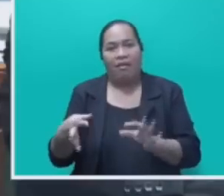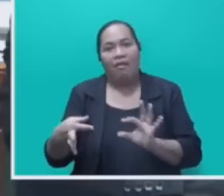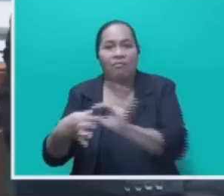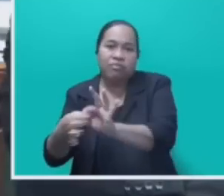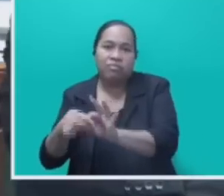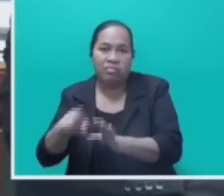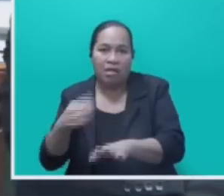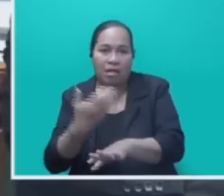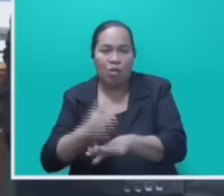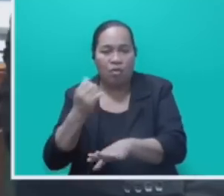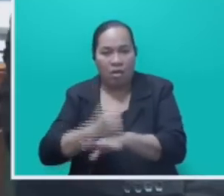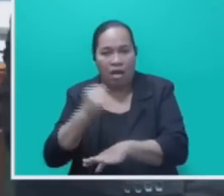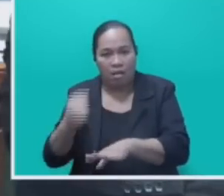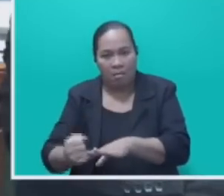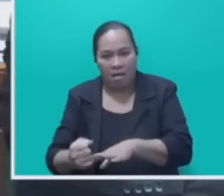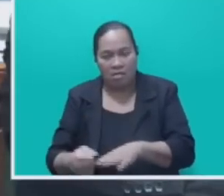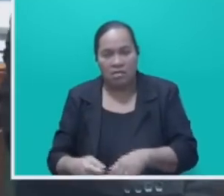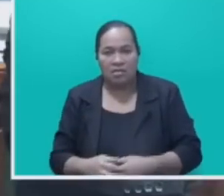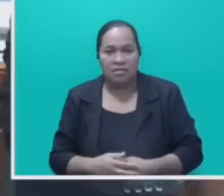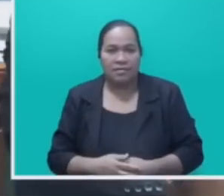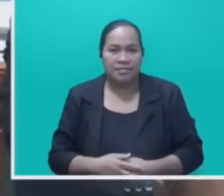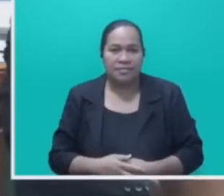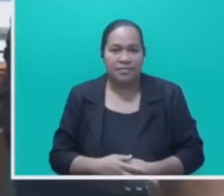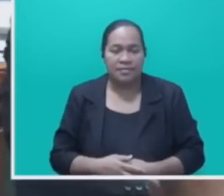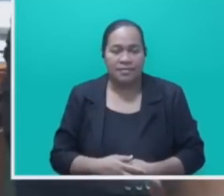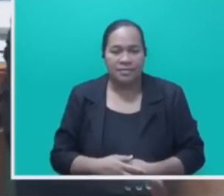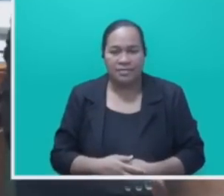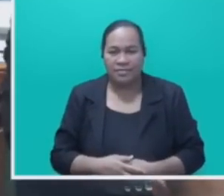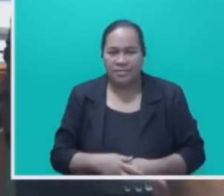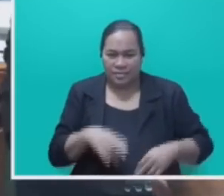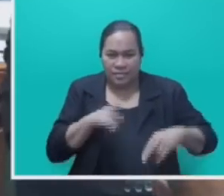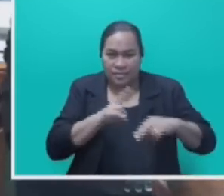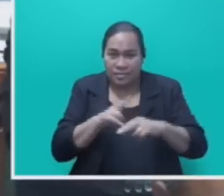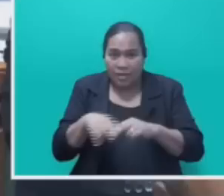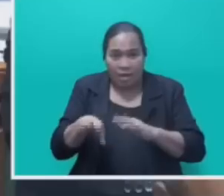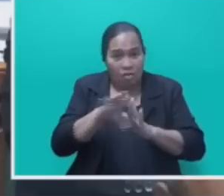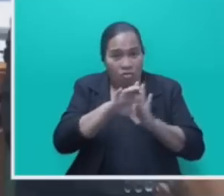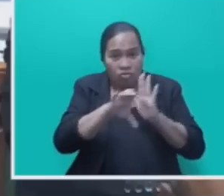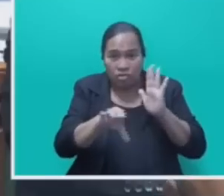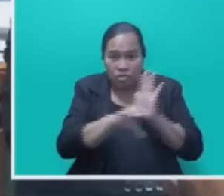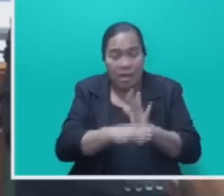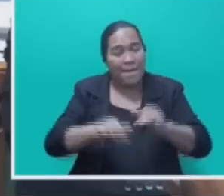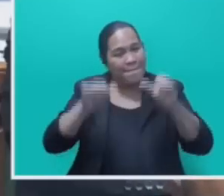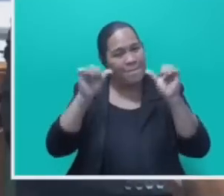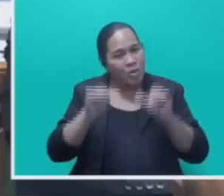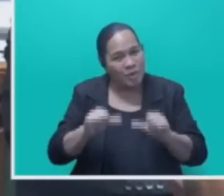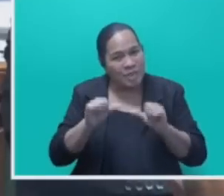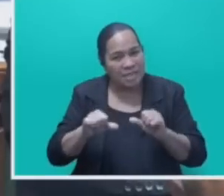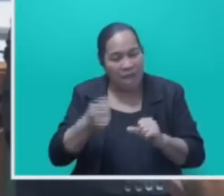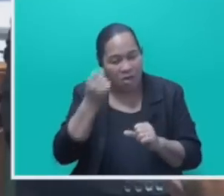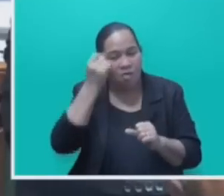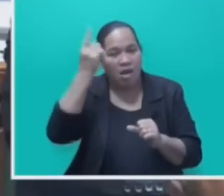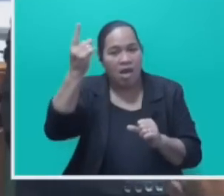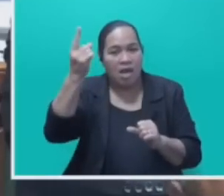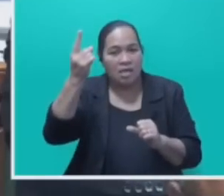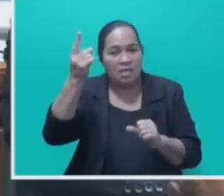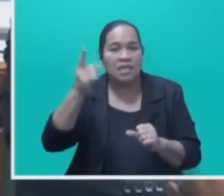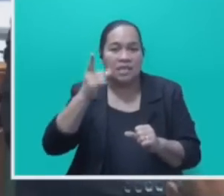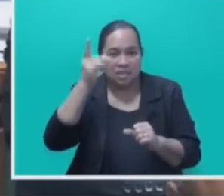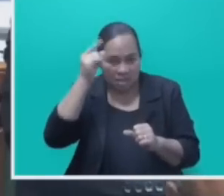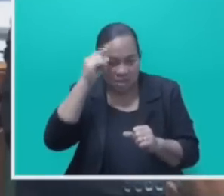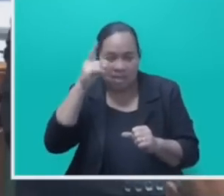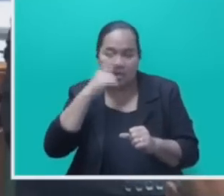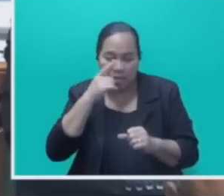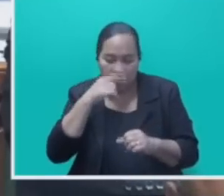government's ethno-nationalist agenda. The Fijian Constitution protects and recognizes the indigenous people of this